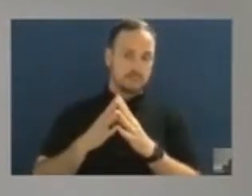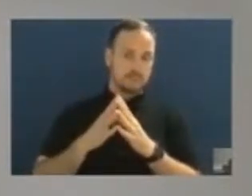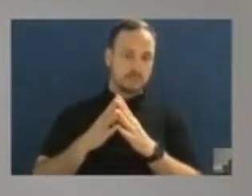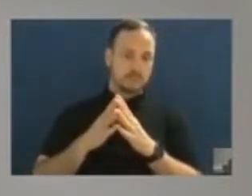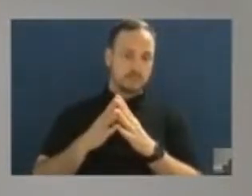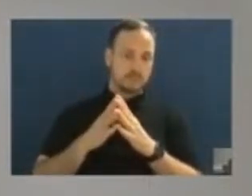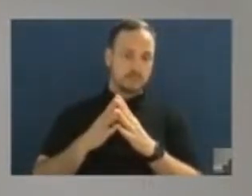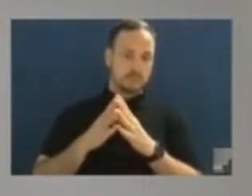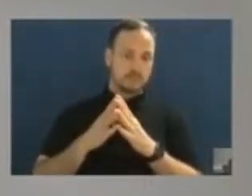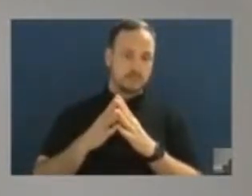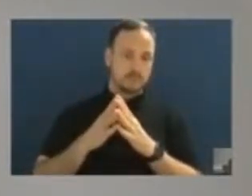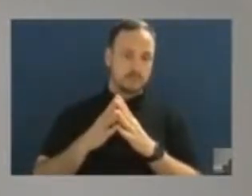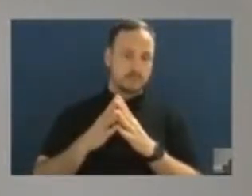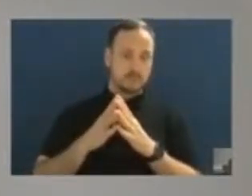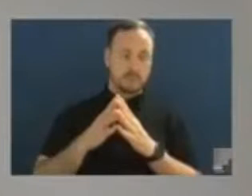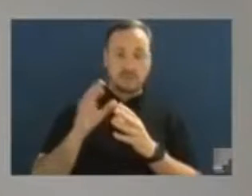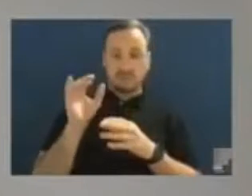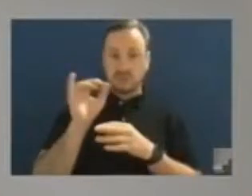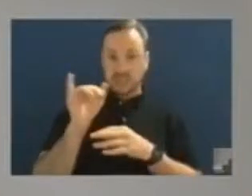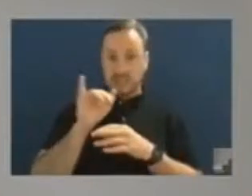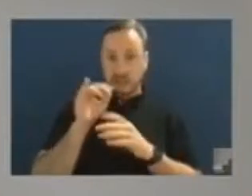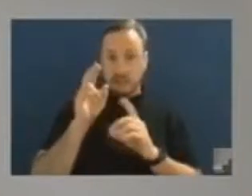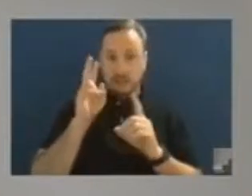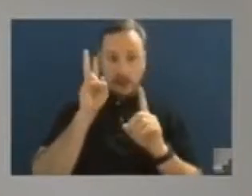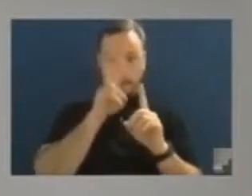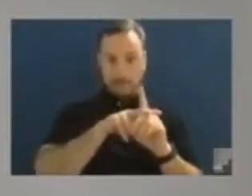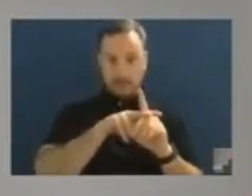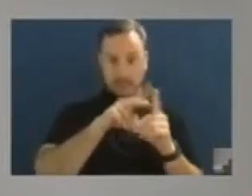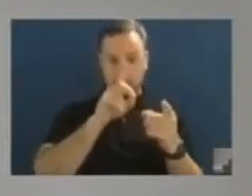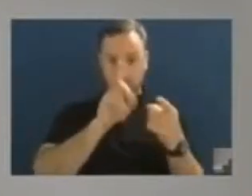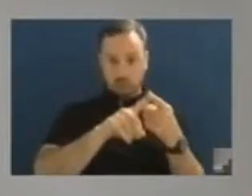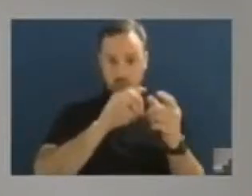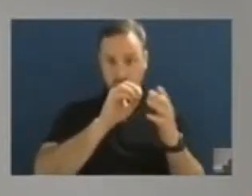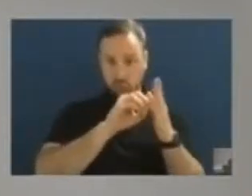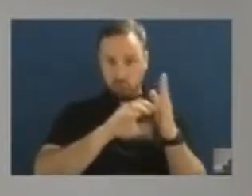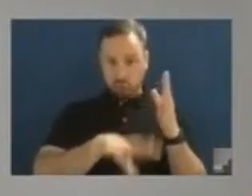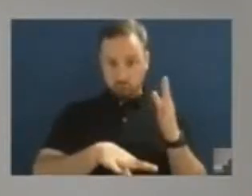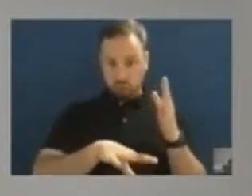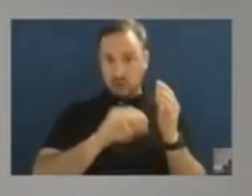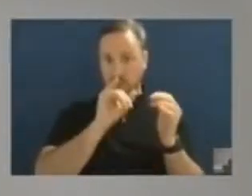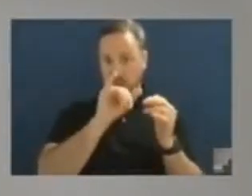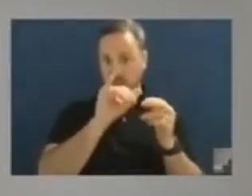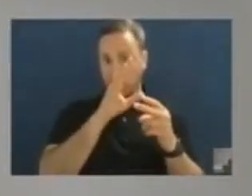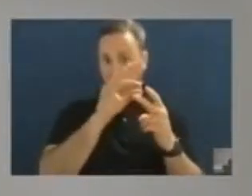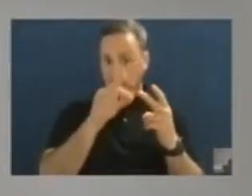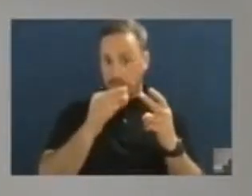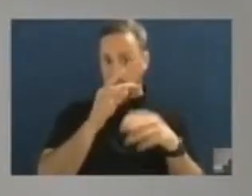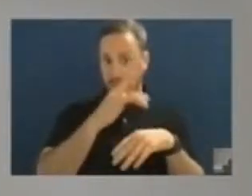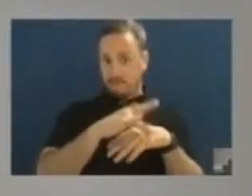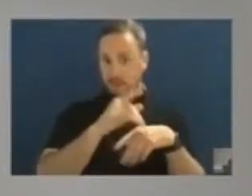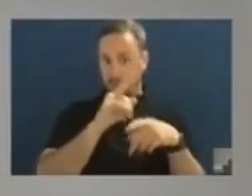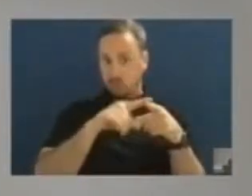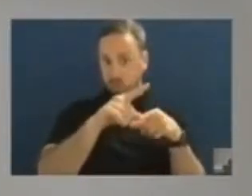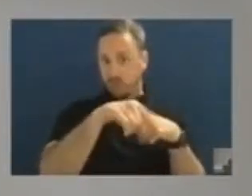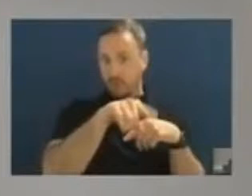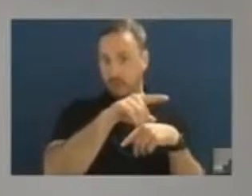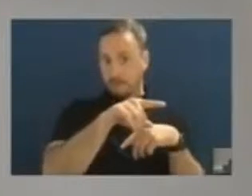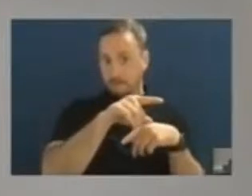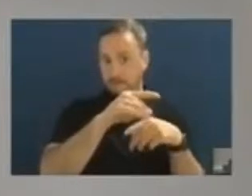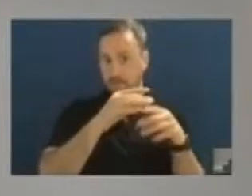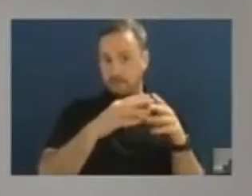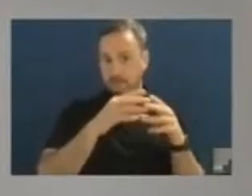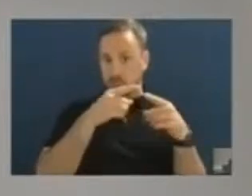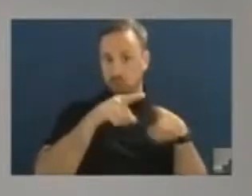Would the same apply for students then, that this option would be available during that same period? Yes, so the option, the benefit